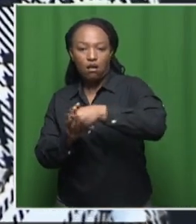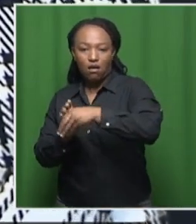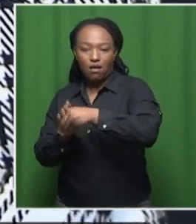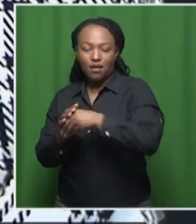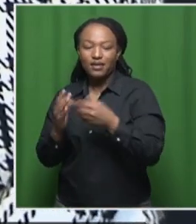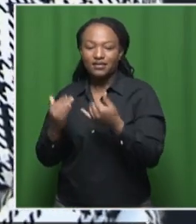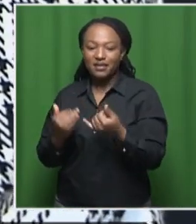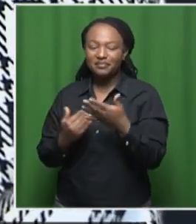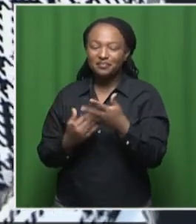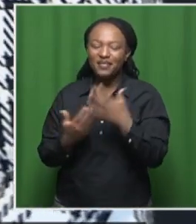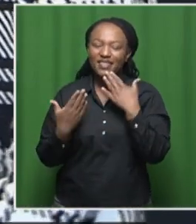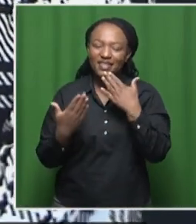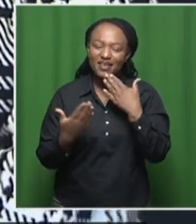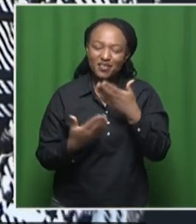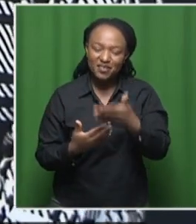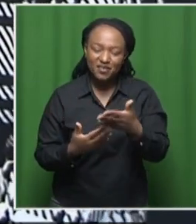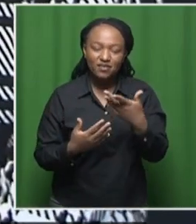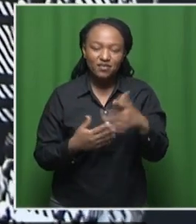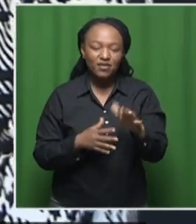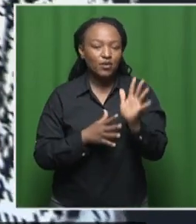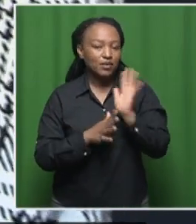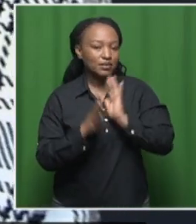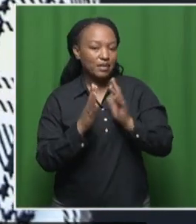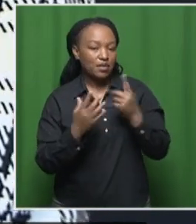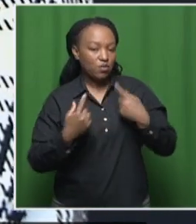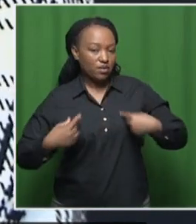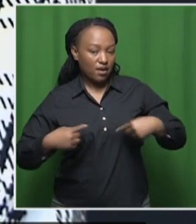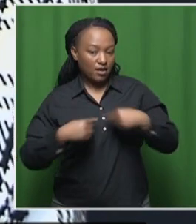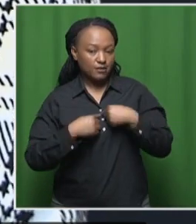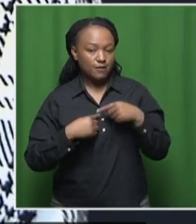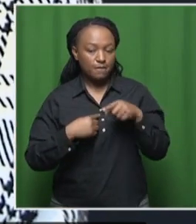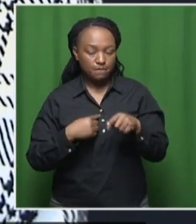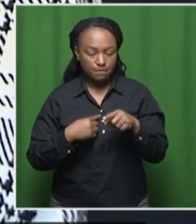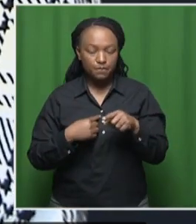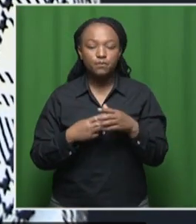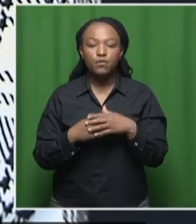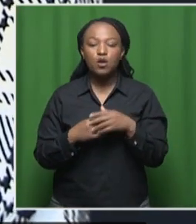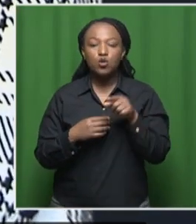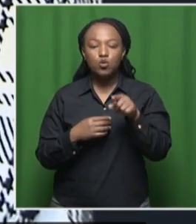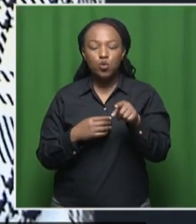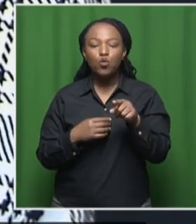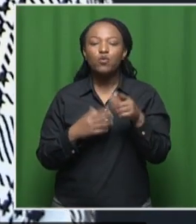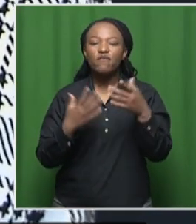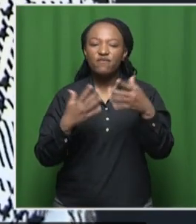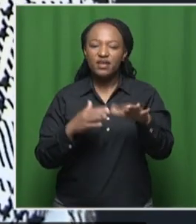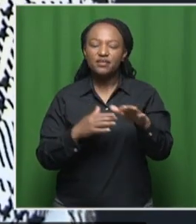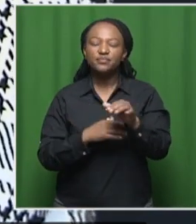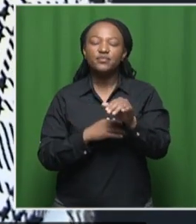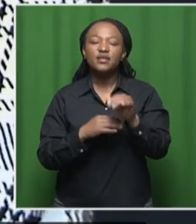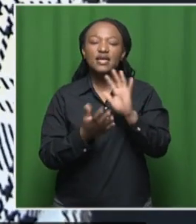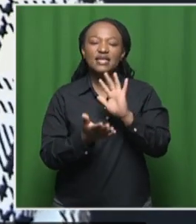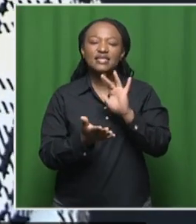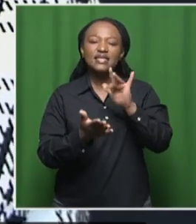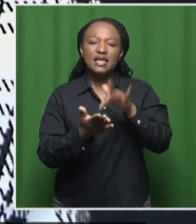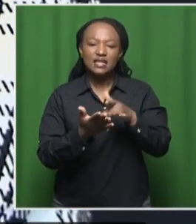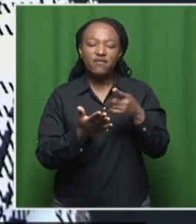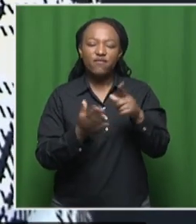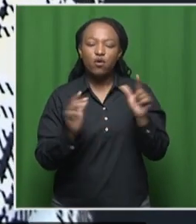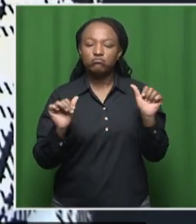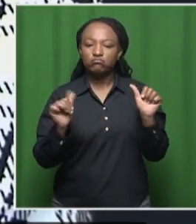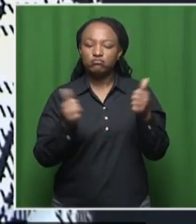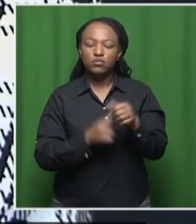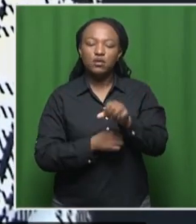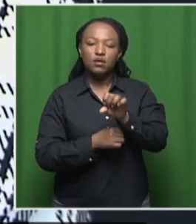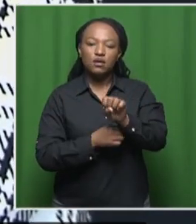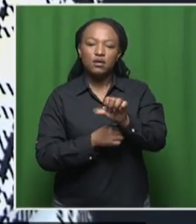with Charlene. Charlene, thank you so much for speaking to us. So you are an alumni of the Center of Excellence of SATNAC. Just